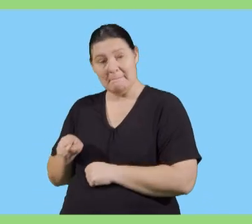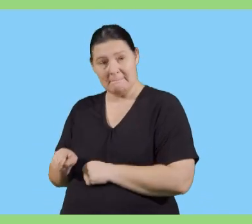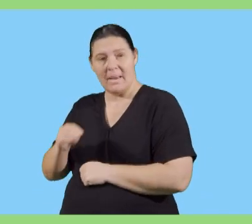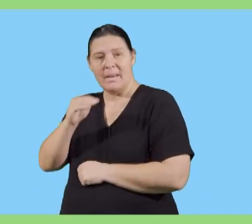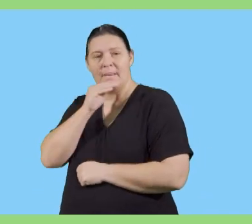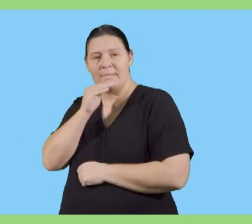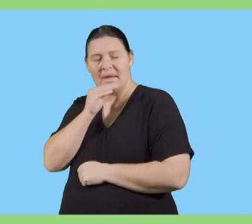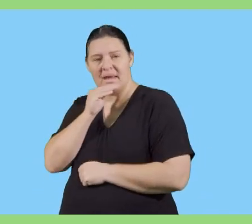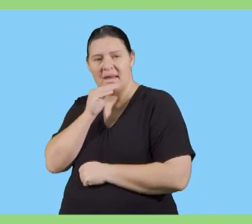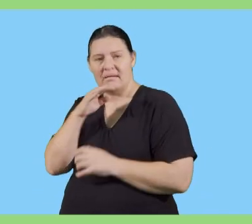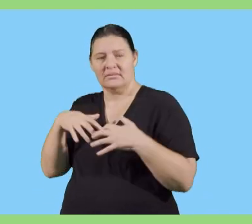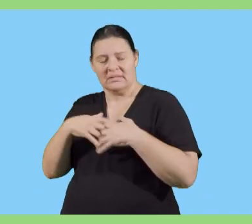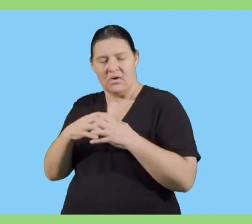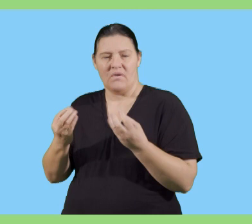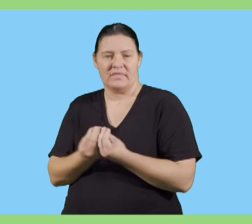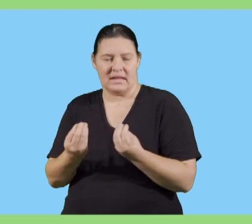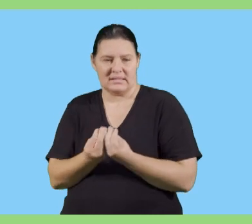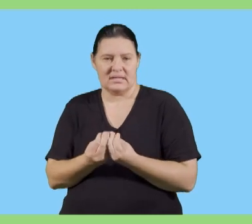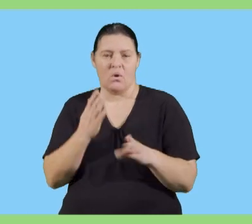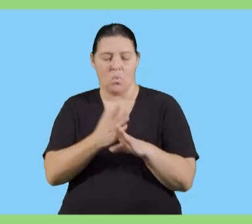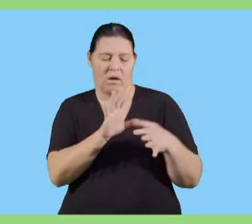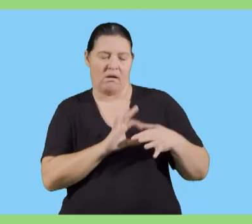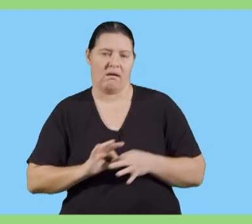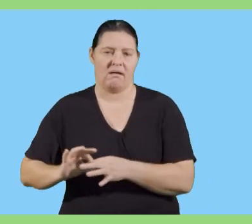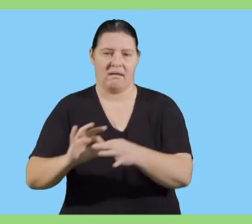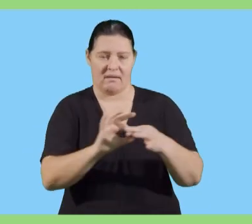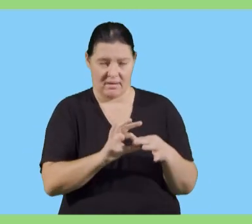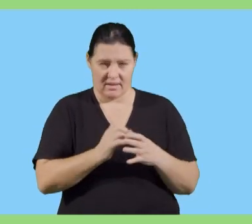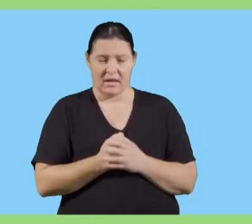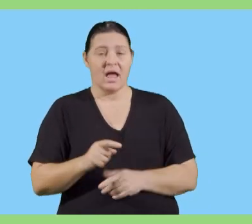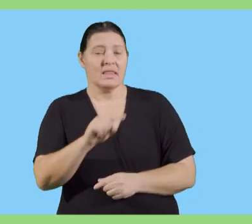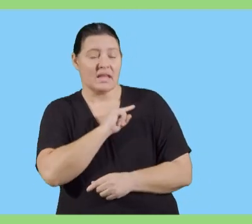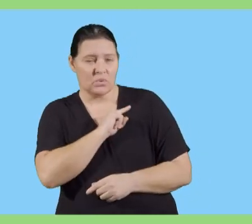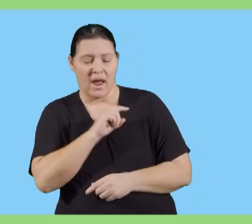is a specific environment where living organisms